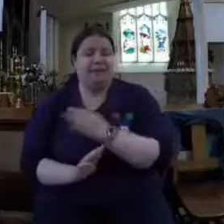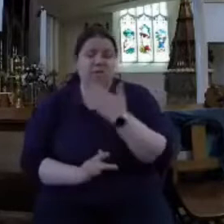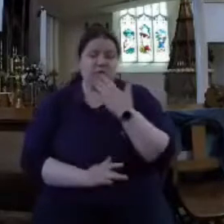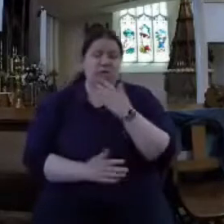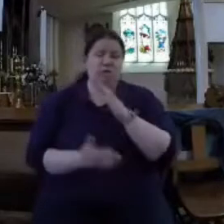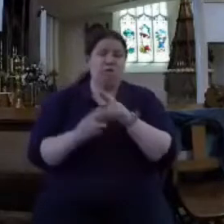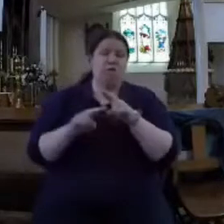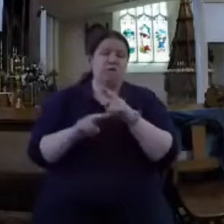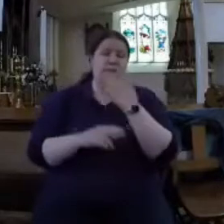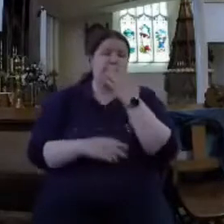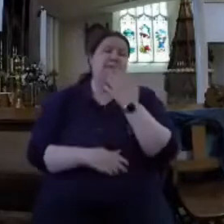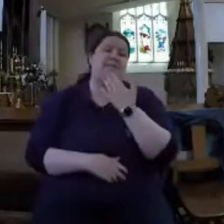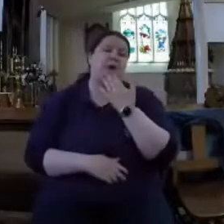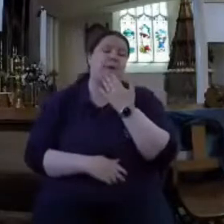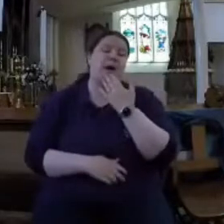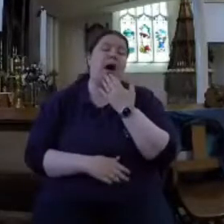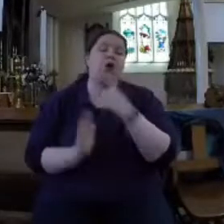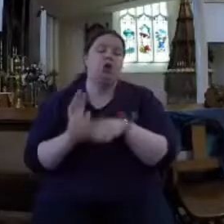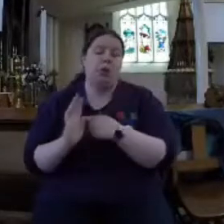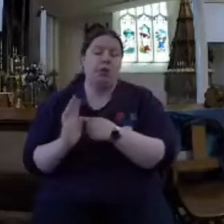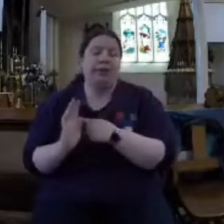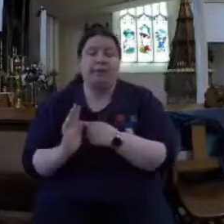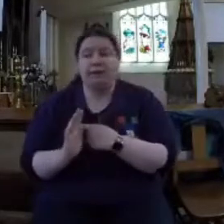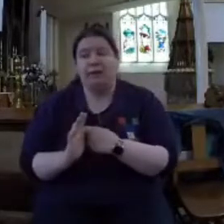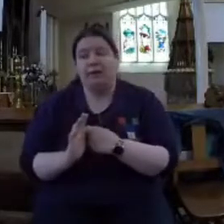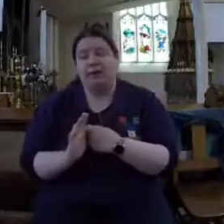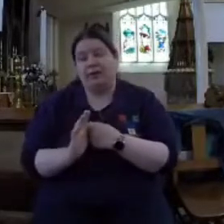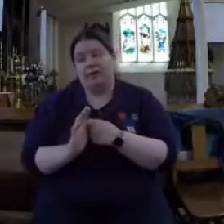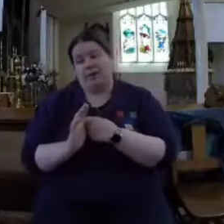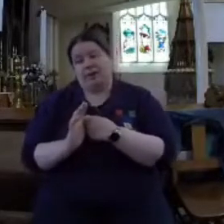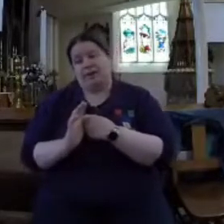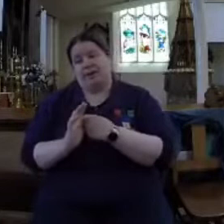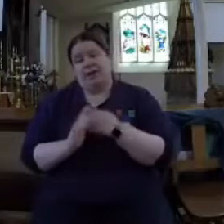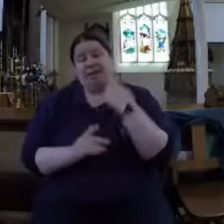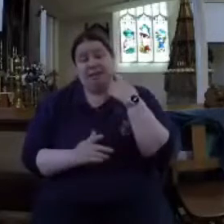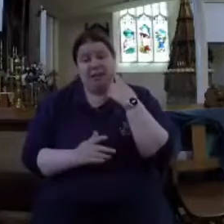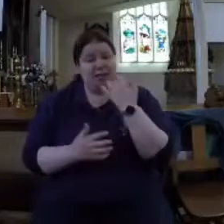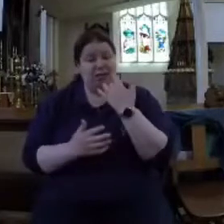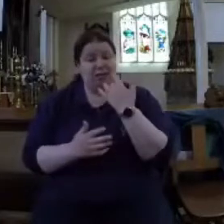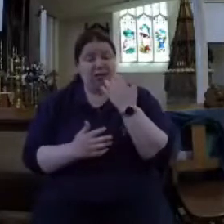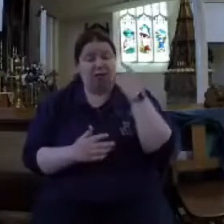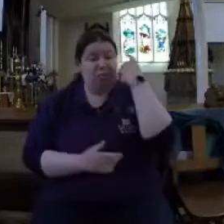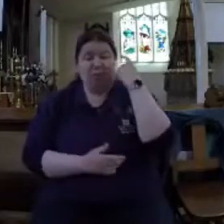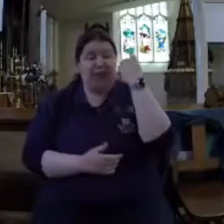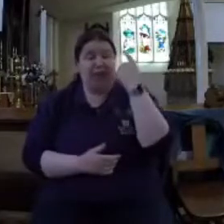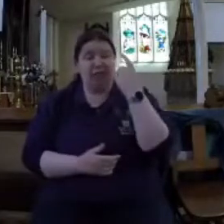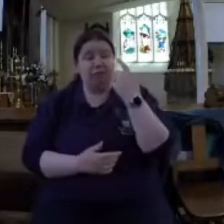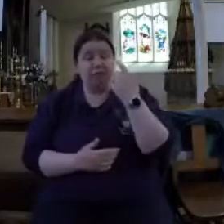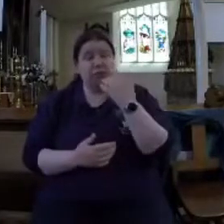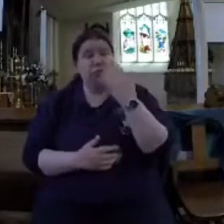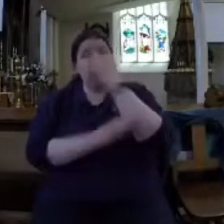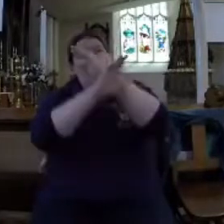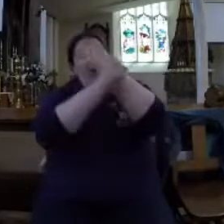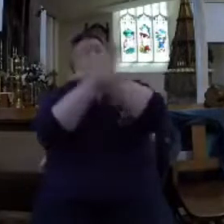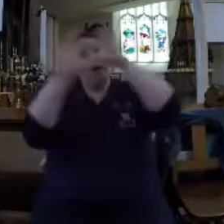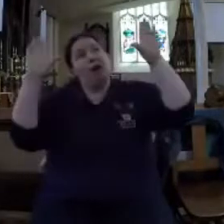this morning because he makes just too many mistakes. He seems like a bit of an airhead, a dreamer, some